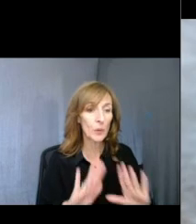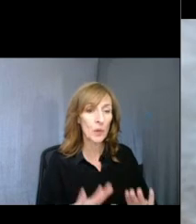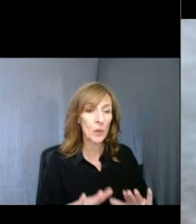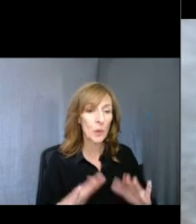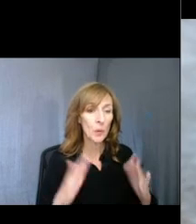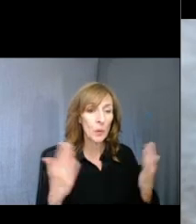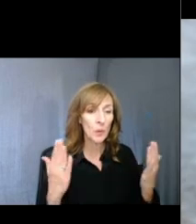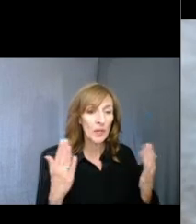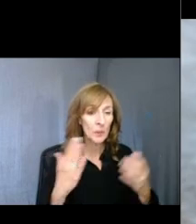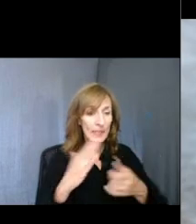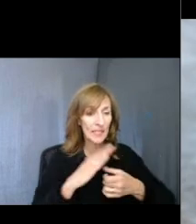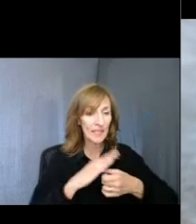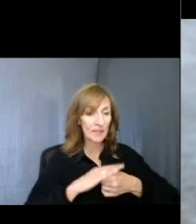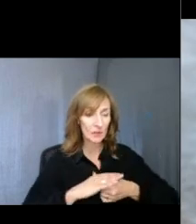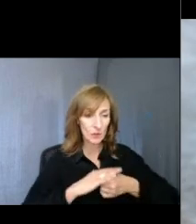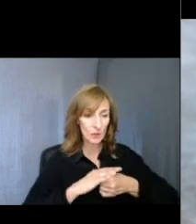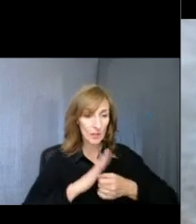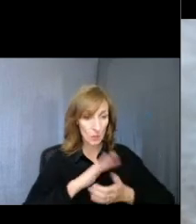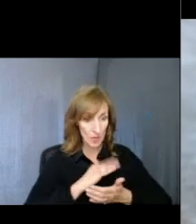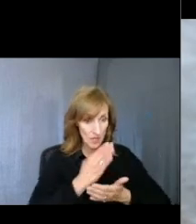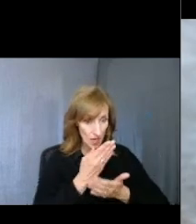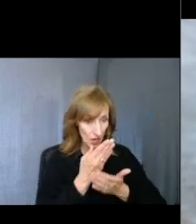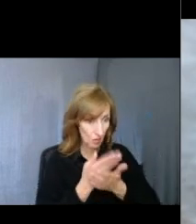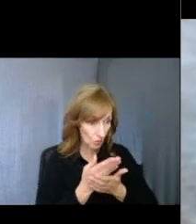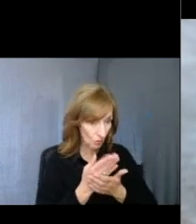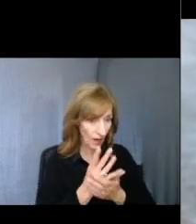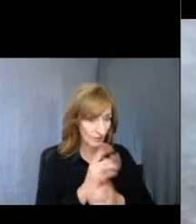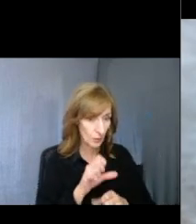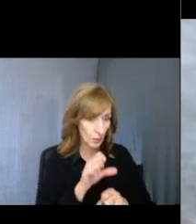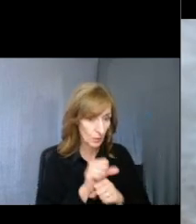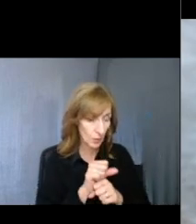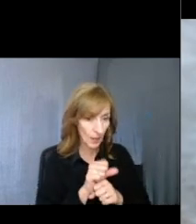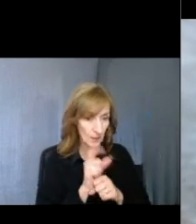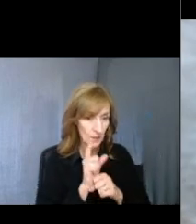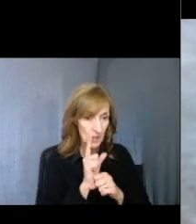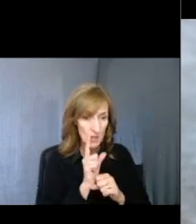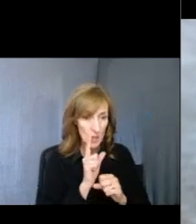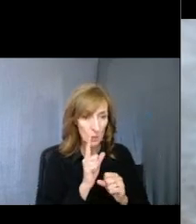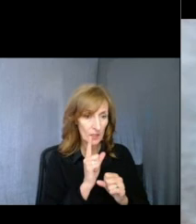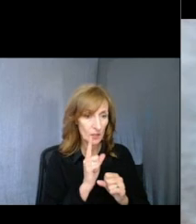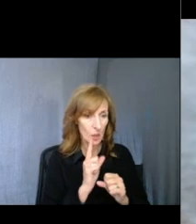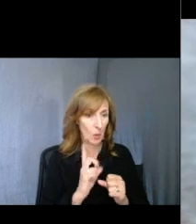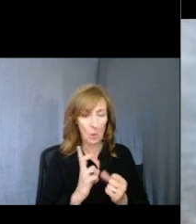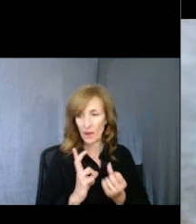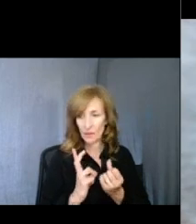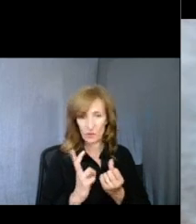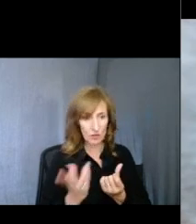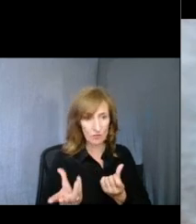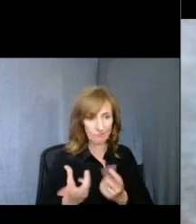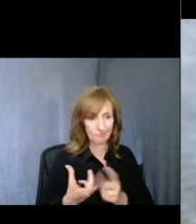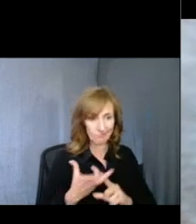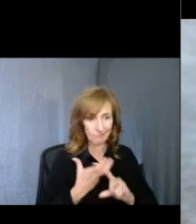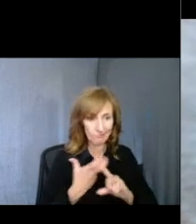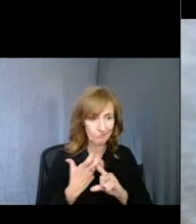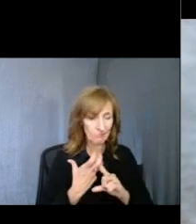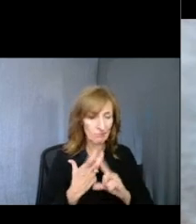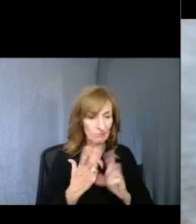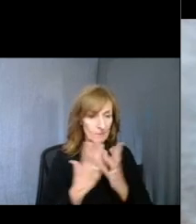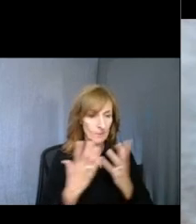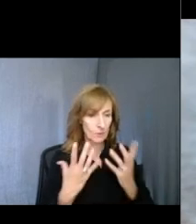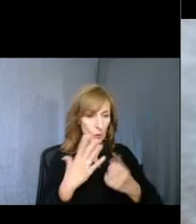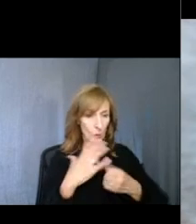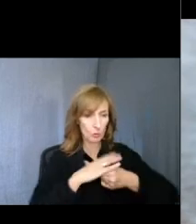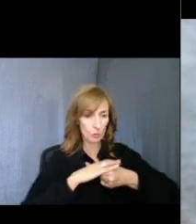in for an appointment, we pay very close attention to that. We don't want to enroll kitties that would be too stressed to participate.